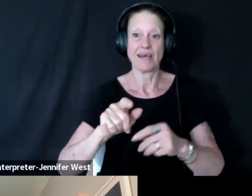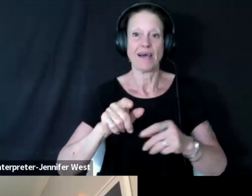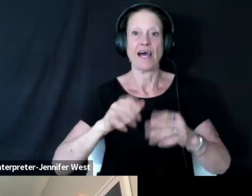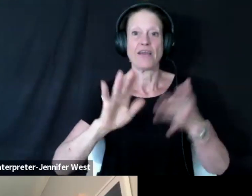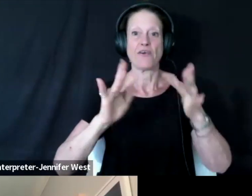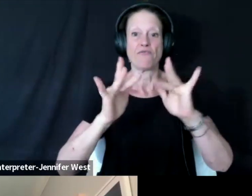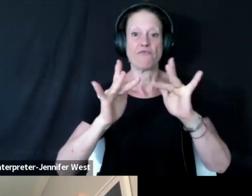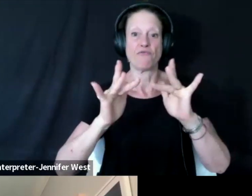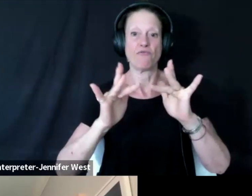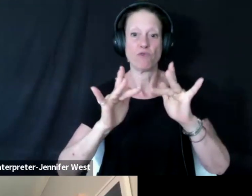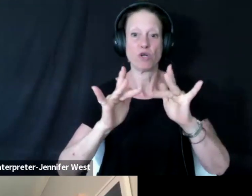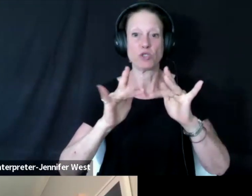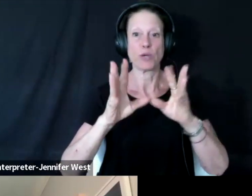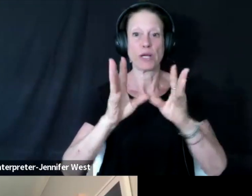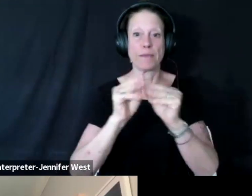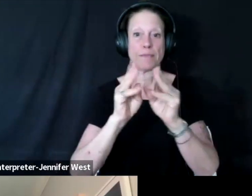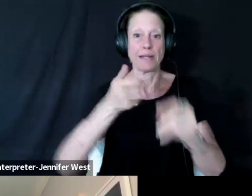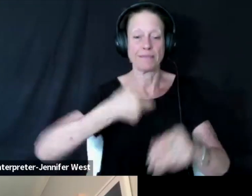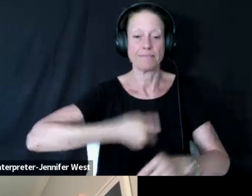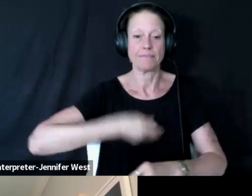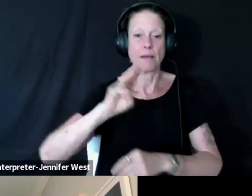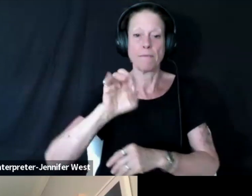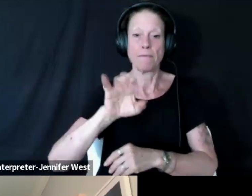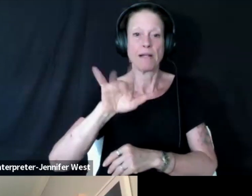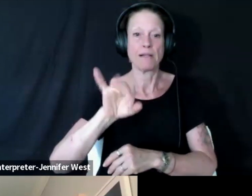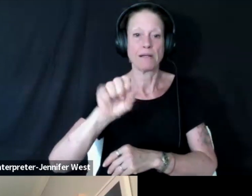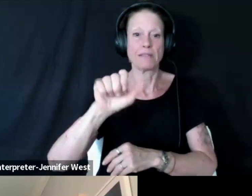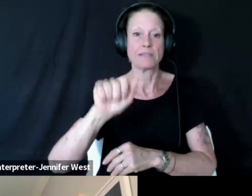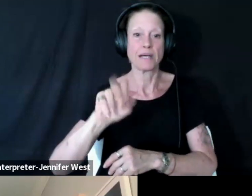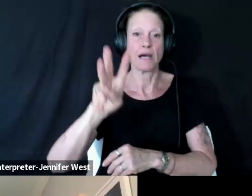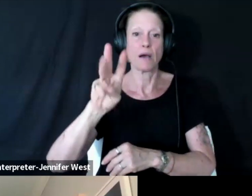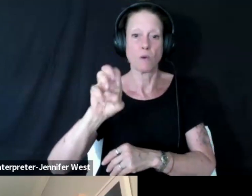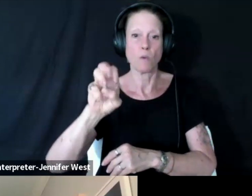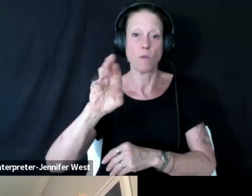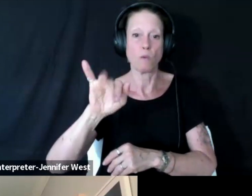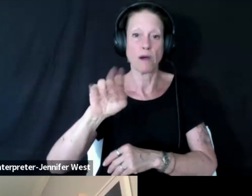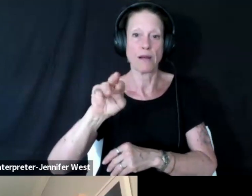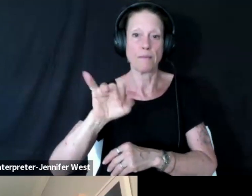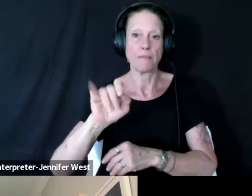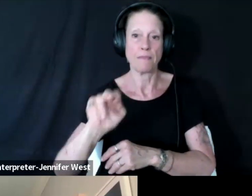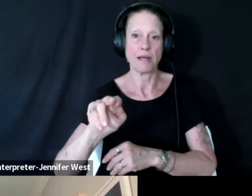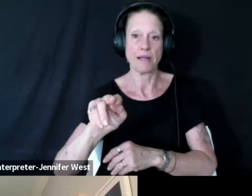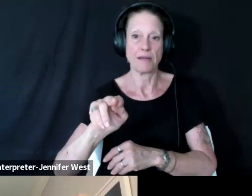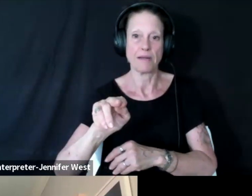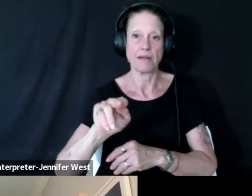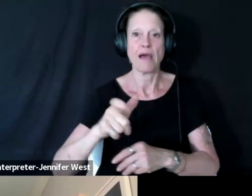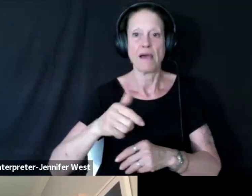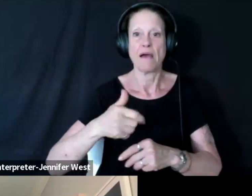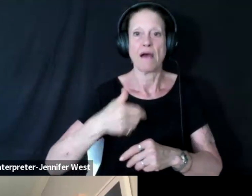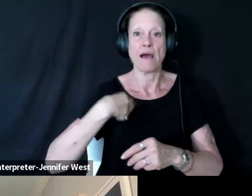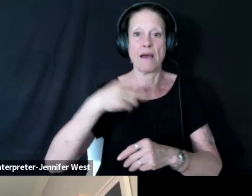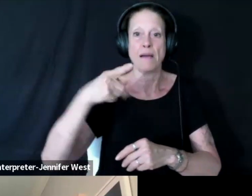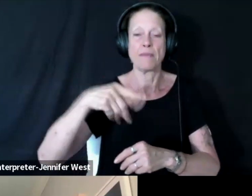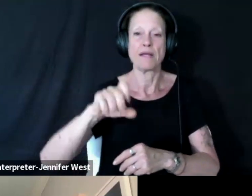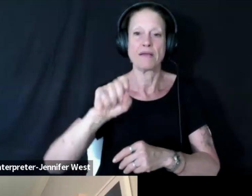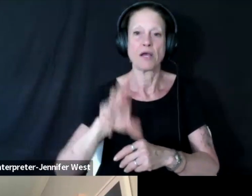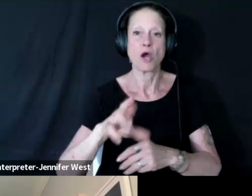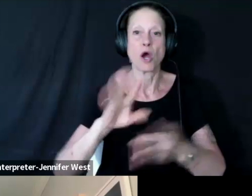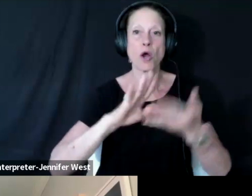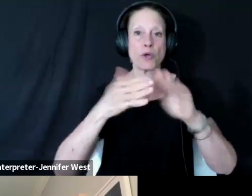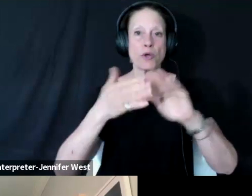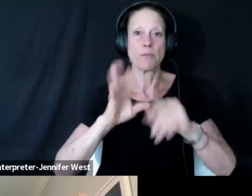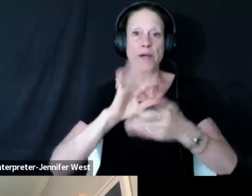is Melissa Wyman, and I am PCR's Respite Care and Community Engagement Director. I will be